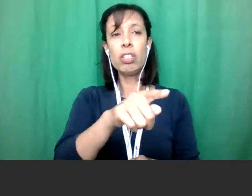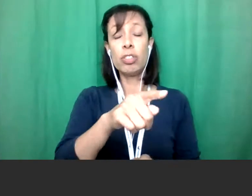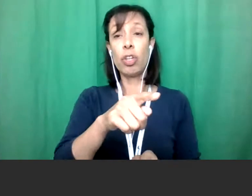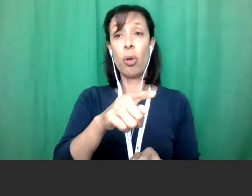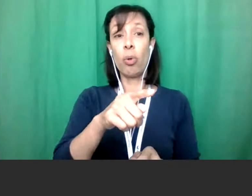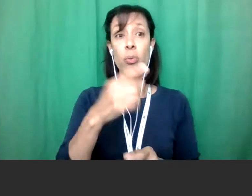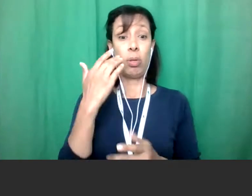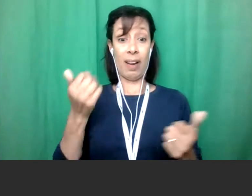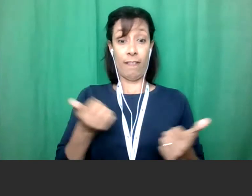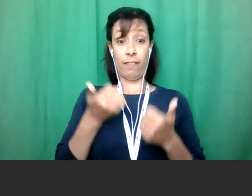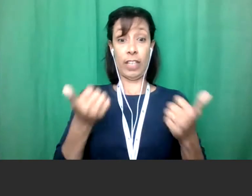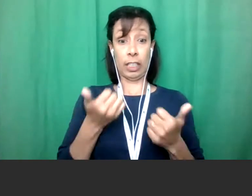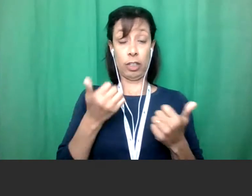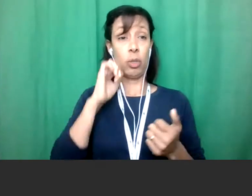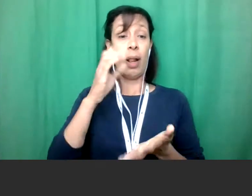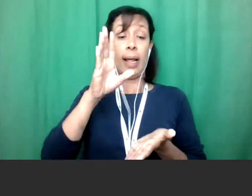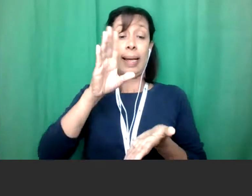session,